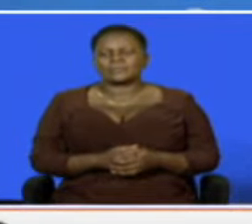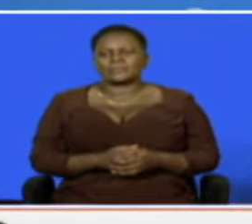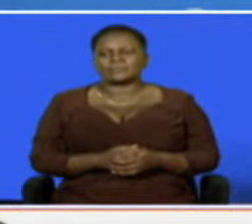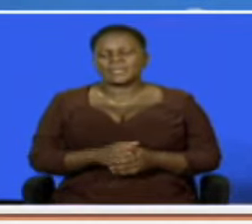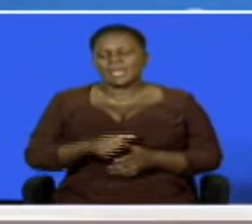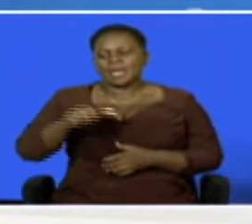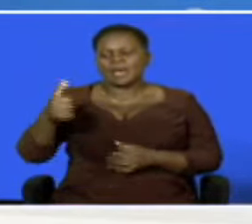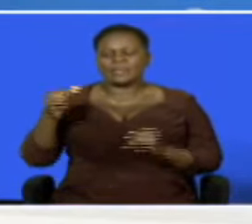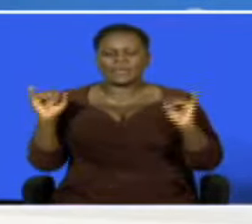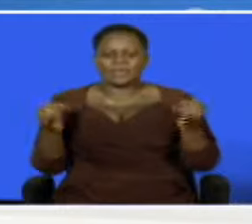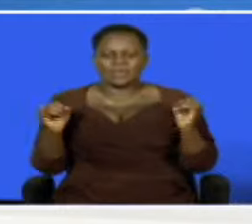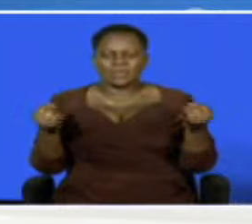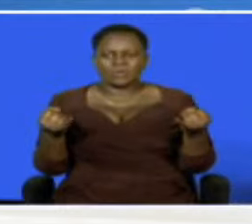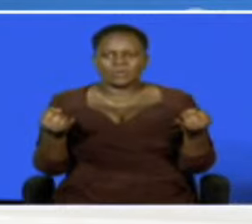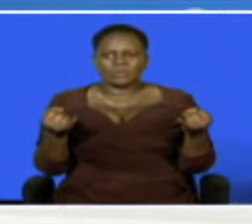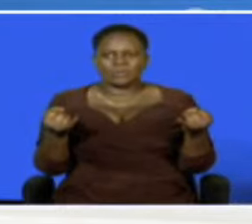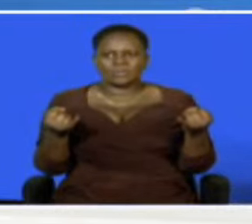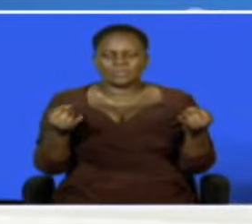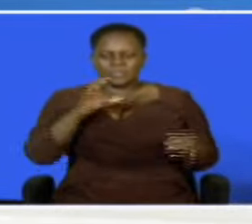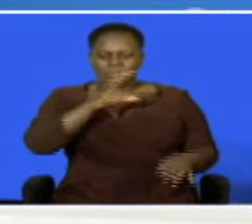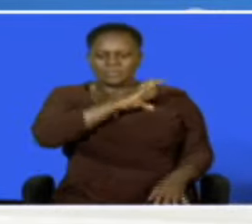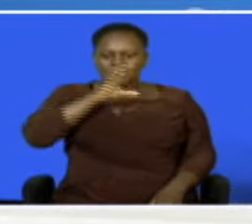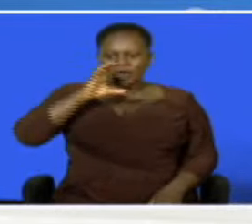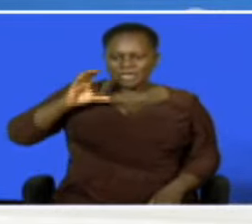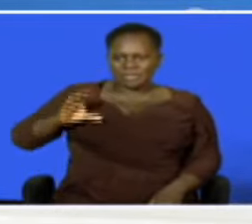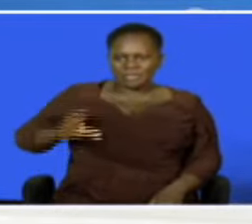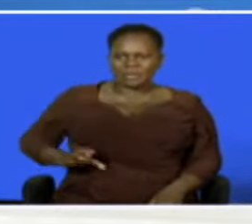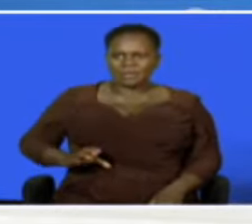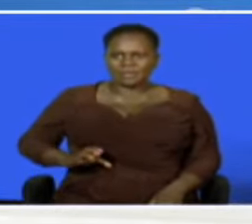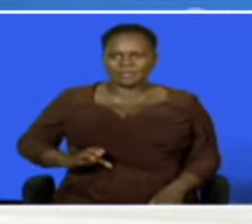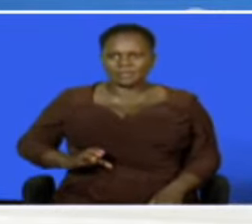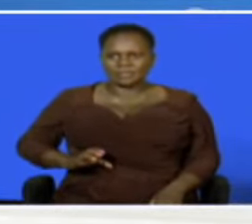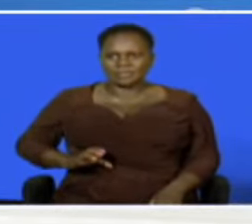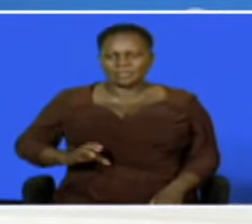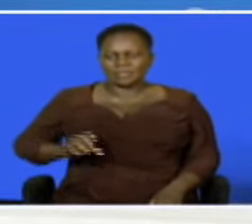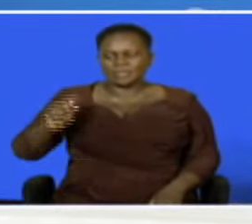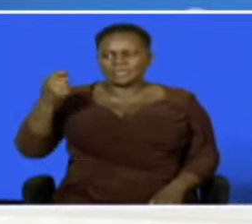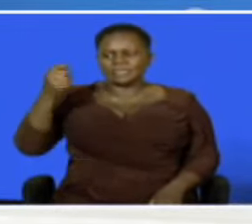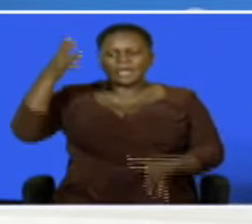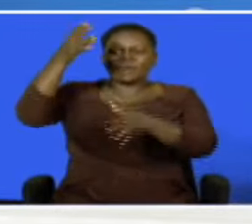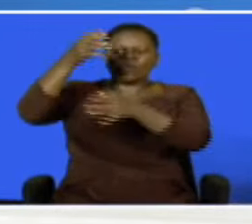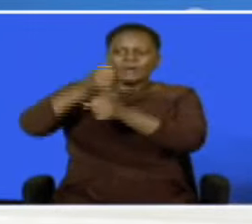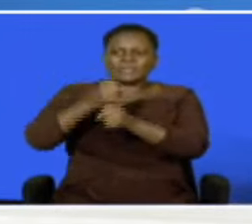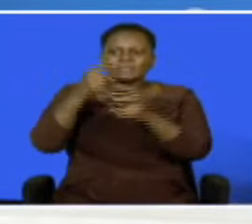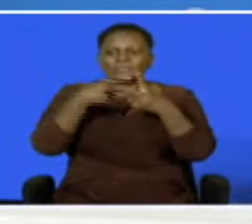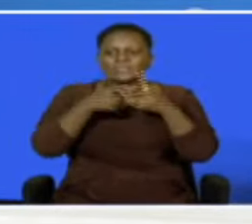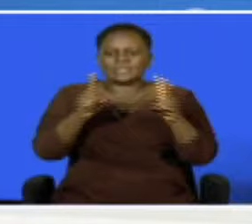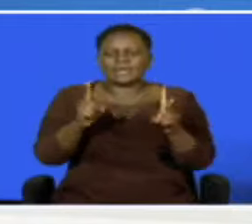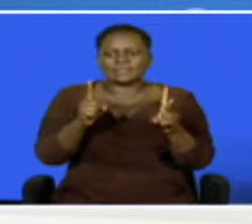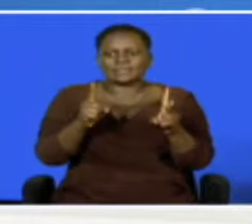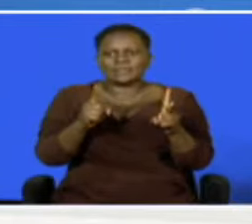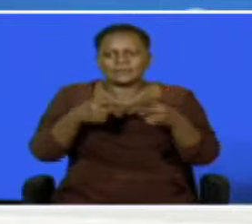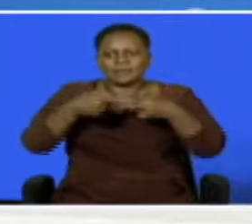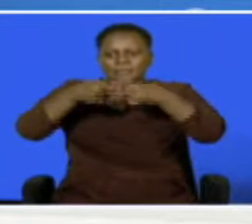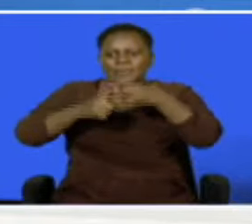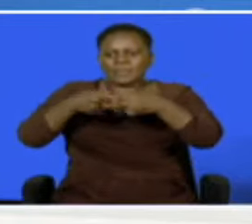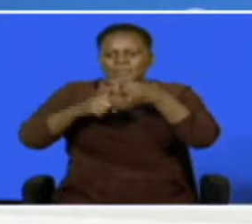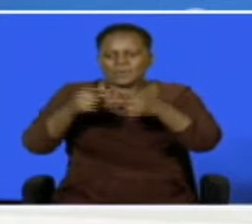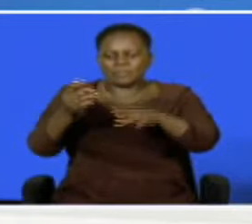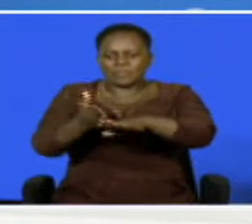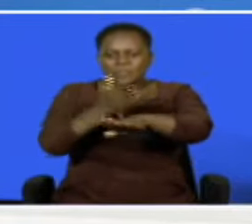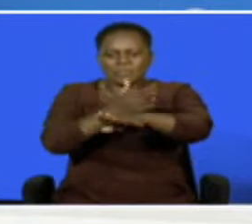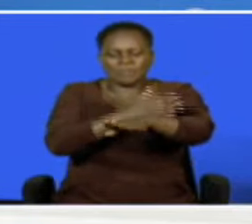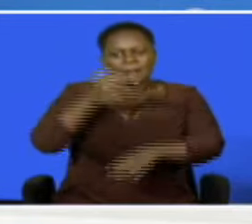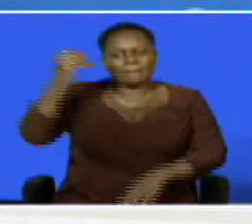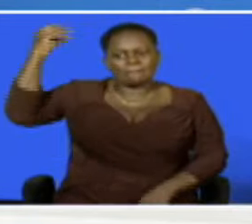To other news now, and China Meters and Electric Kenya Company has inaugurated a state factory designed to enhance